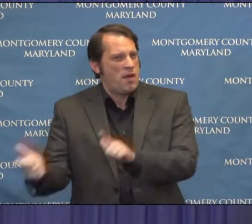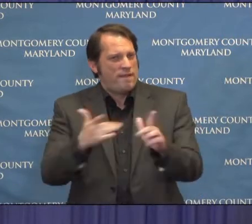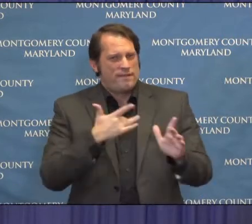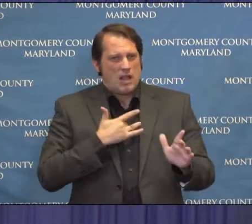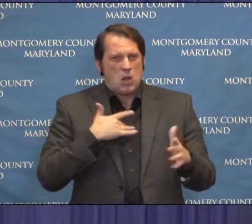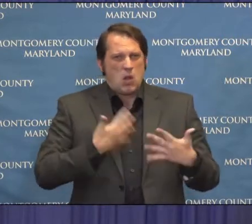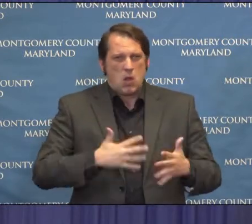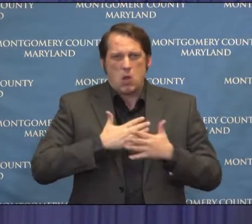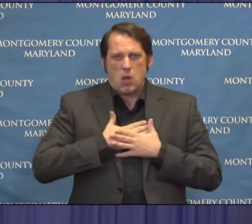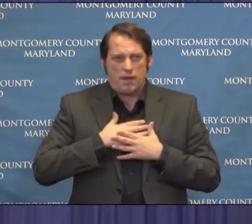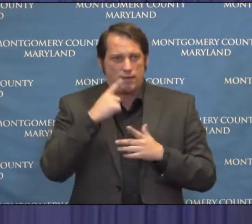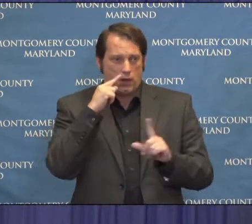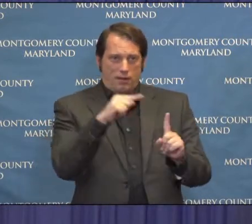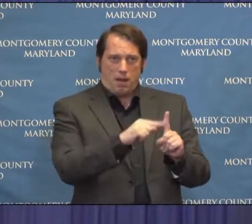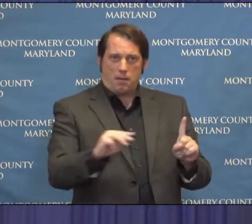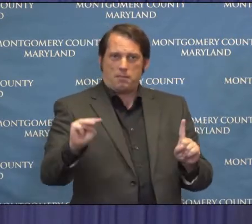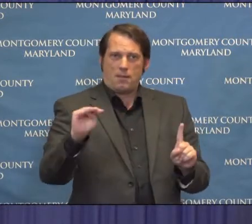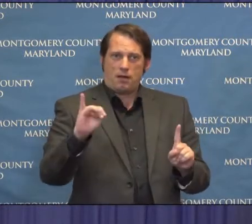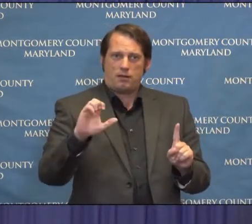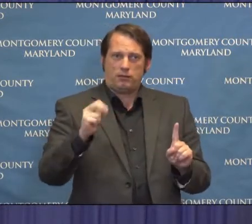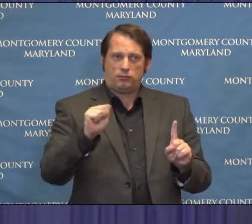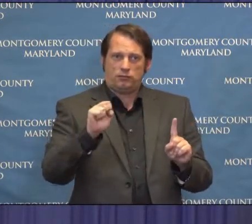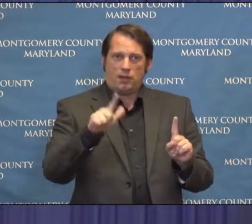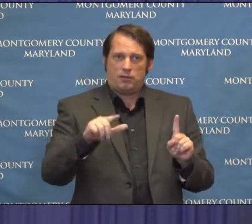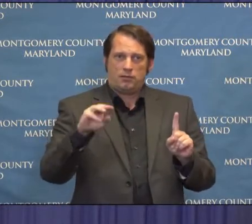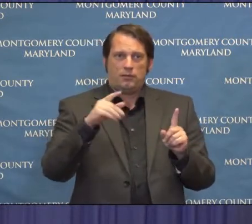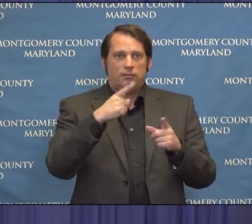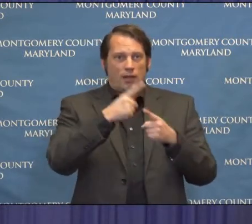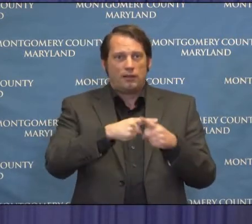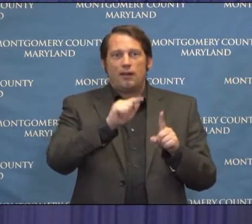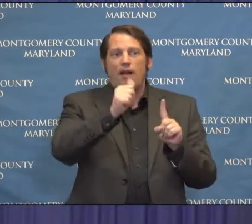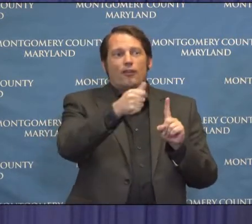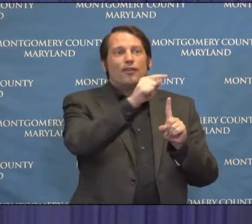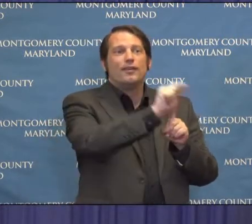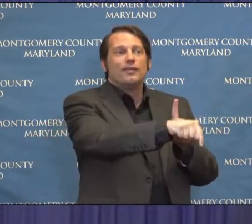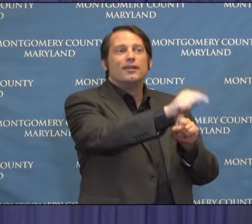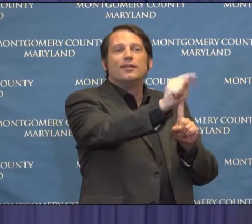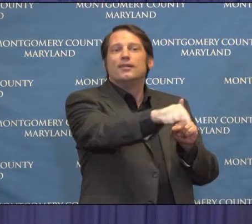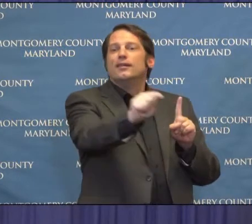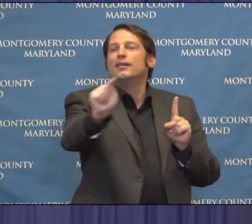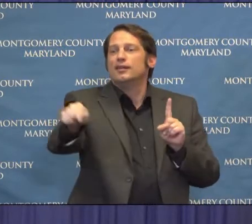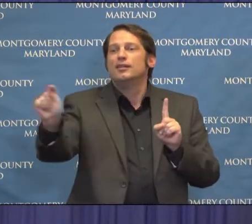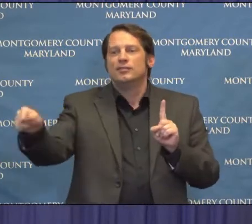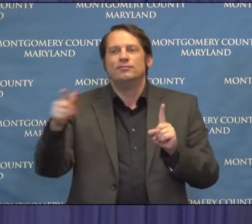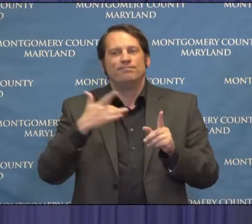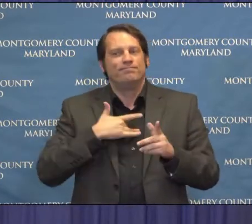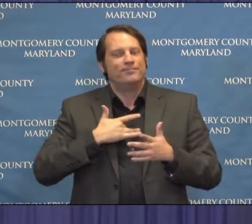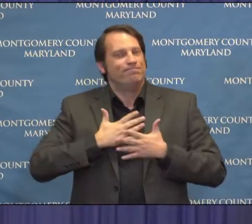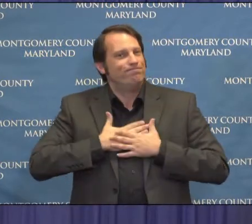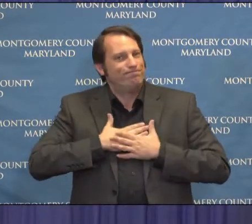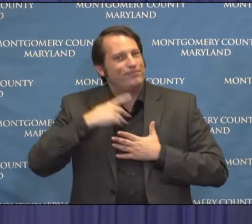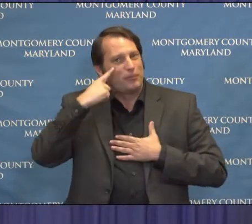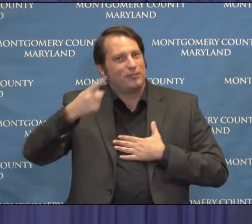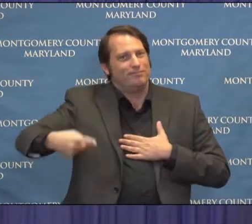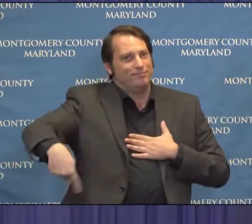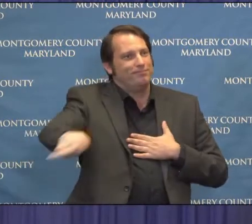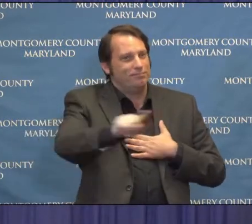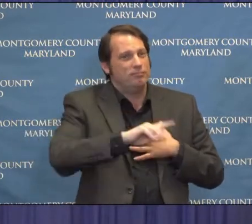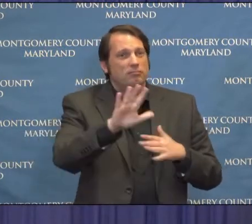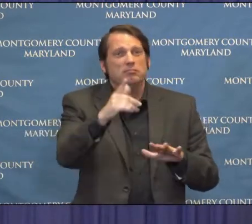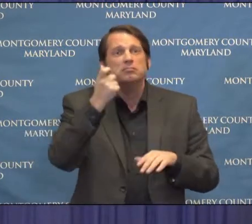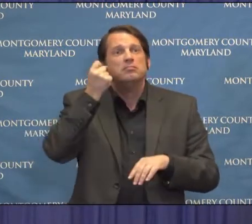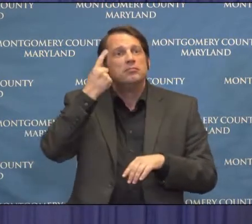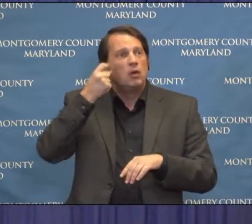that is undergoing this. We have been working diligently to manage this